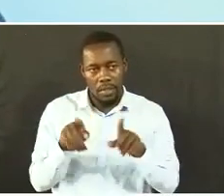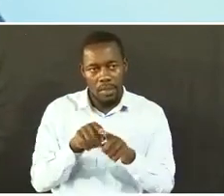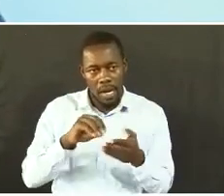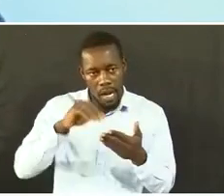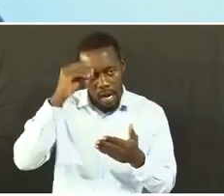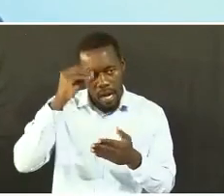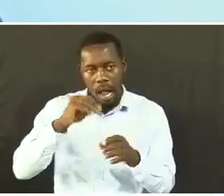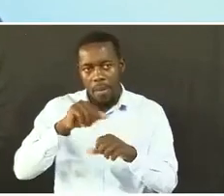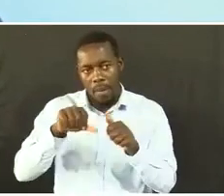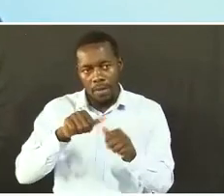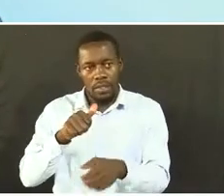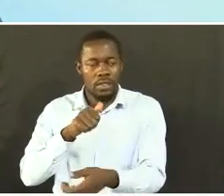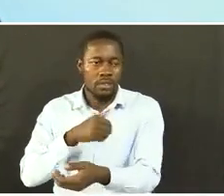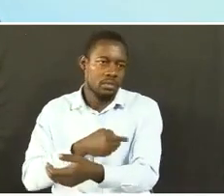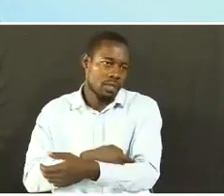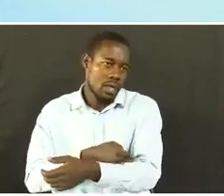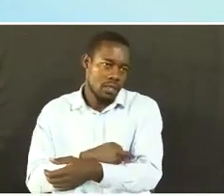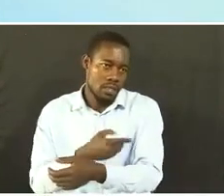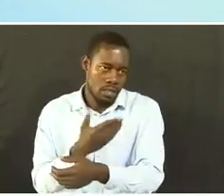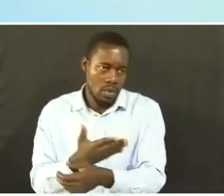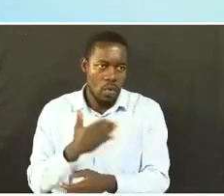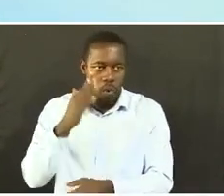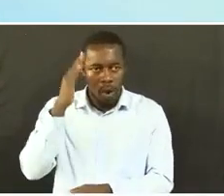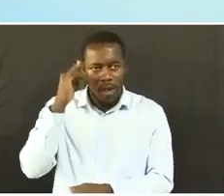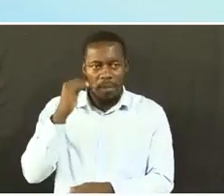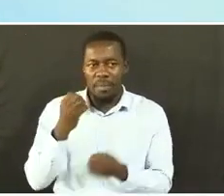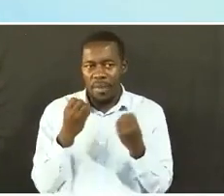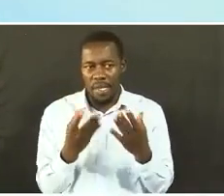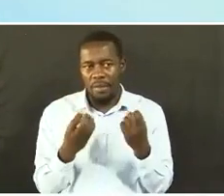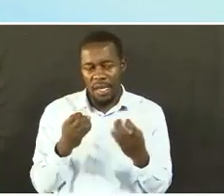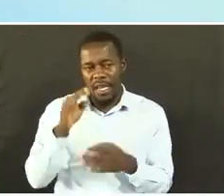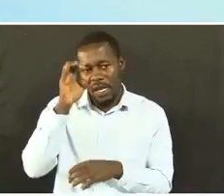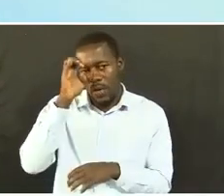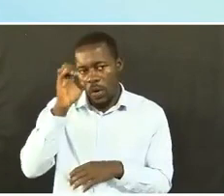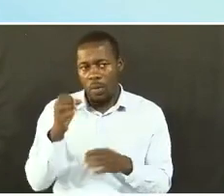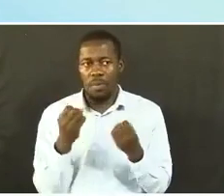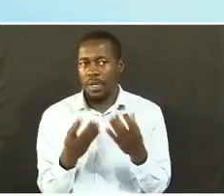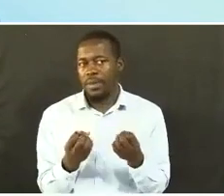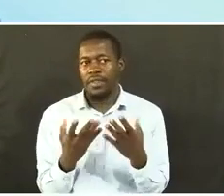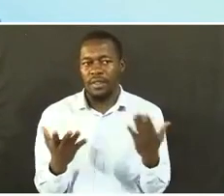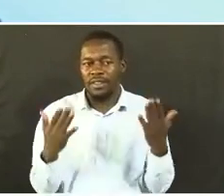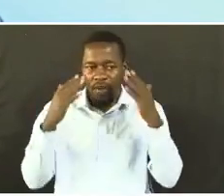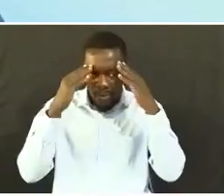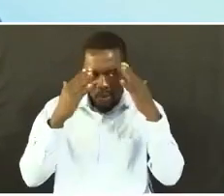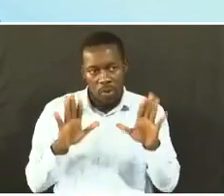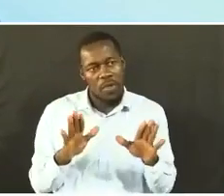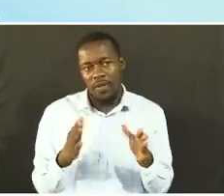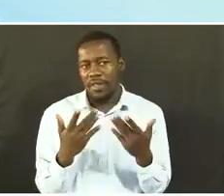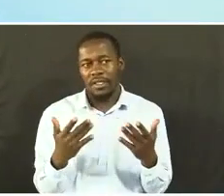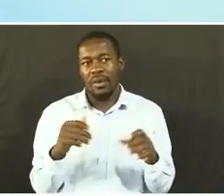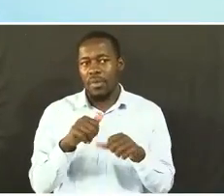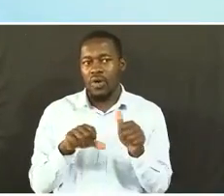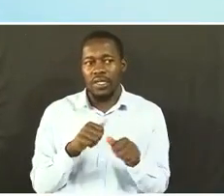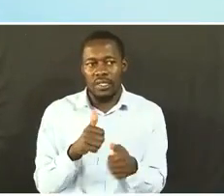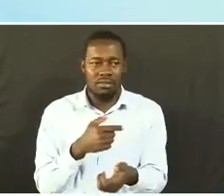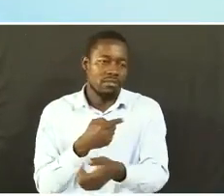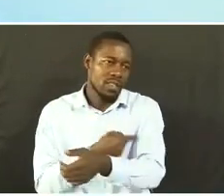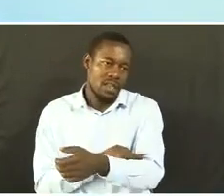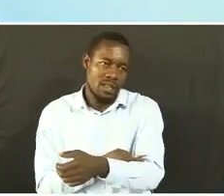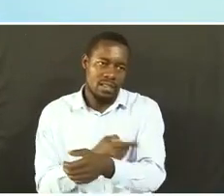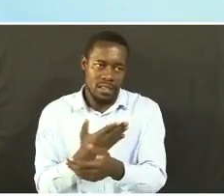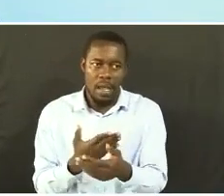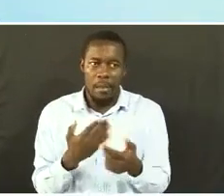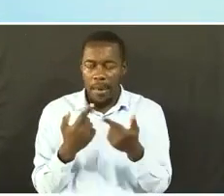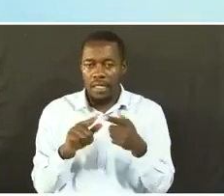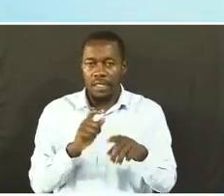you cannot afford to be ignorant, especially in the times in which we live. You need to be educated as a parent to be able to guide your household.